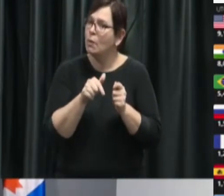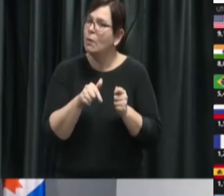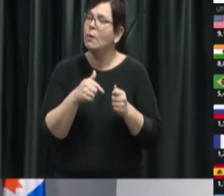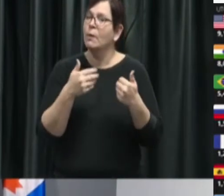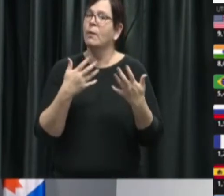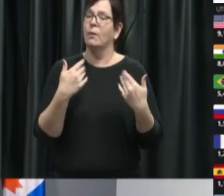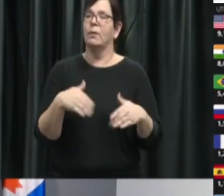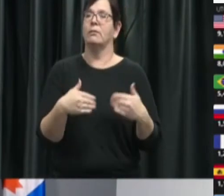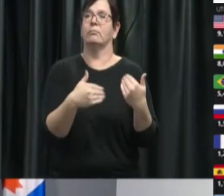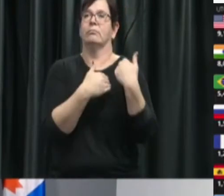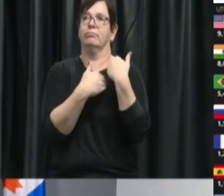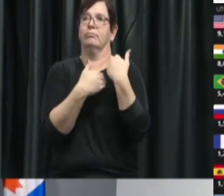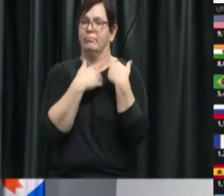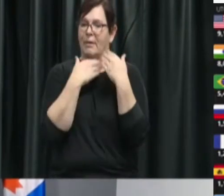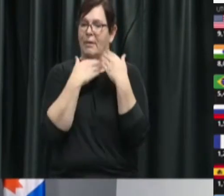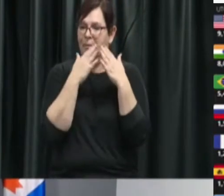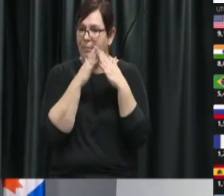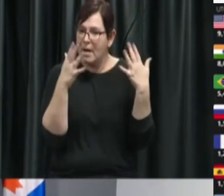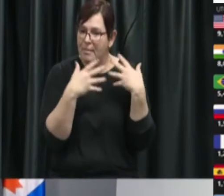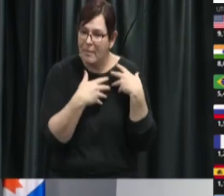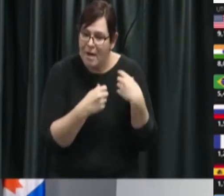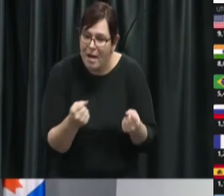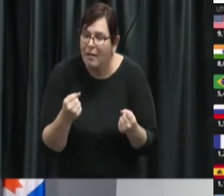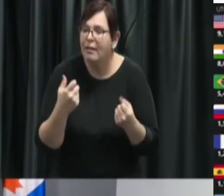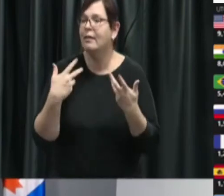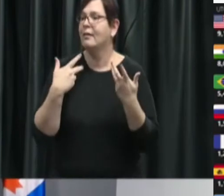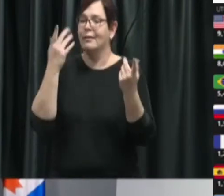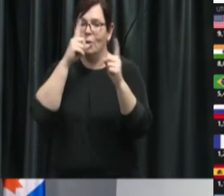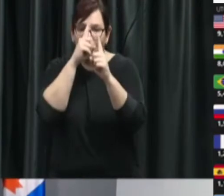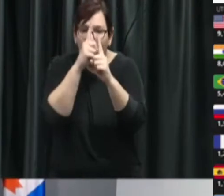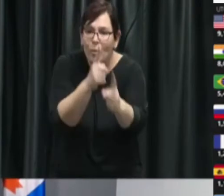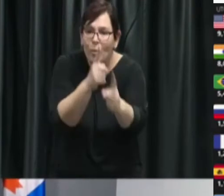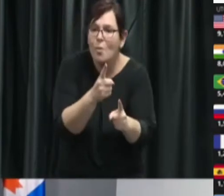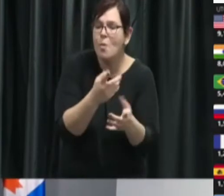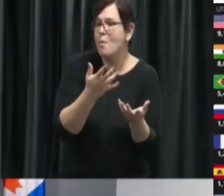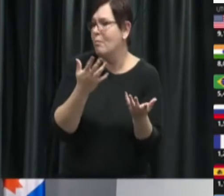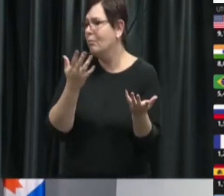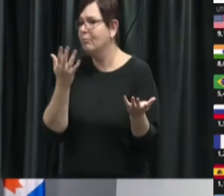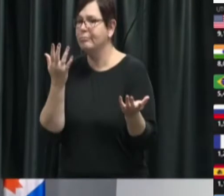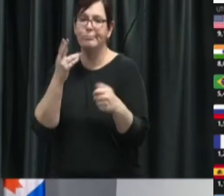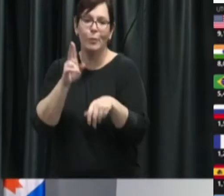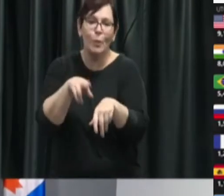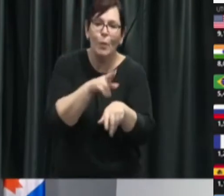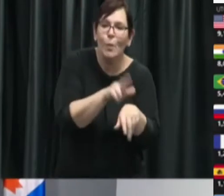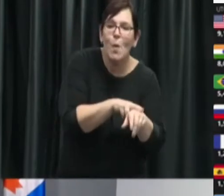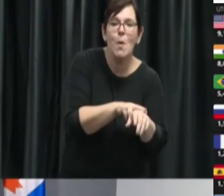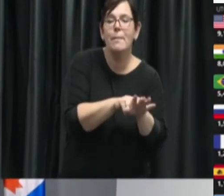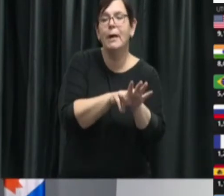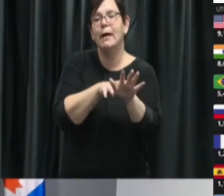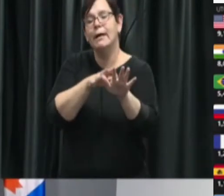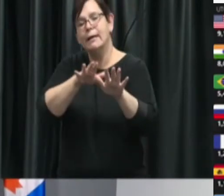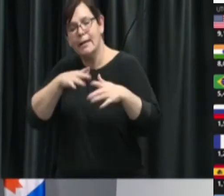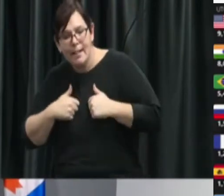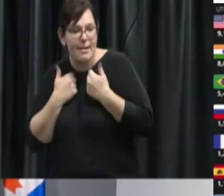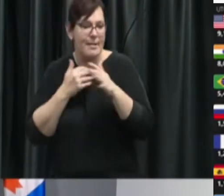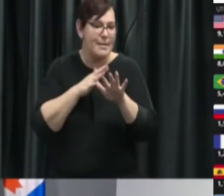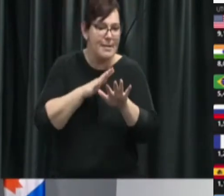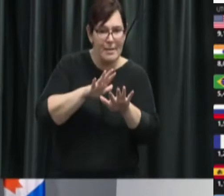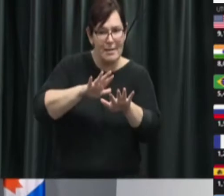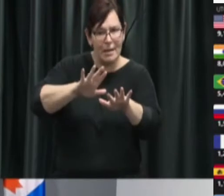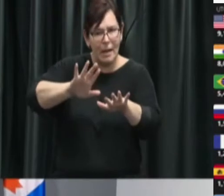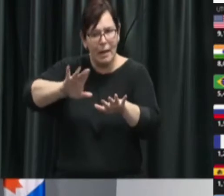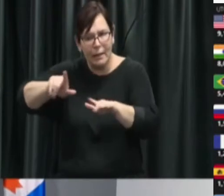move ourselves back towards a more normal existence, but in a way that is safe and healthy for everybody. So that's exactly what has been behind my comments, and I've